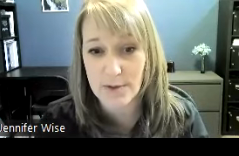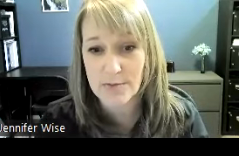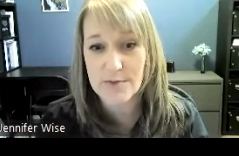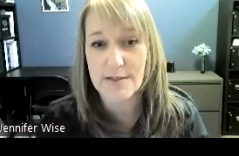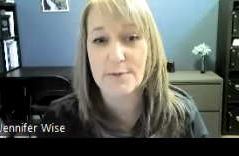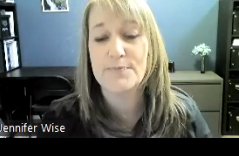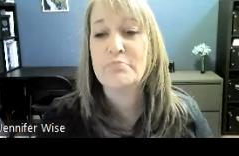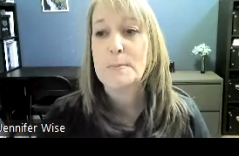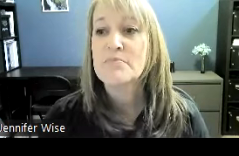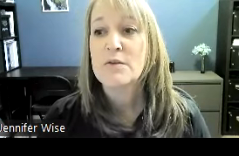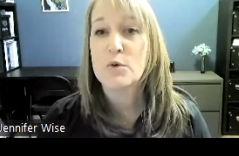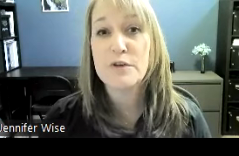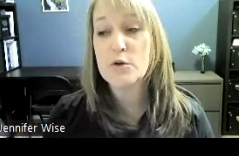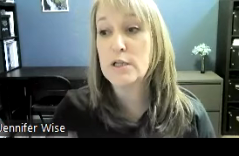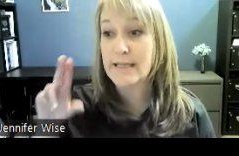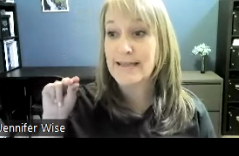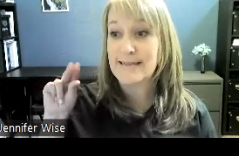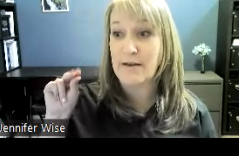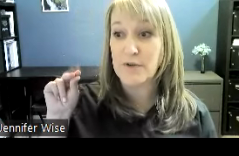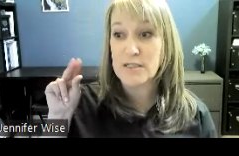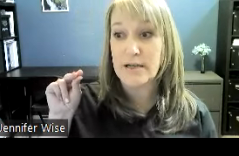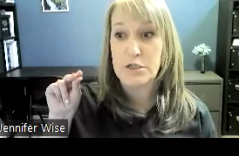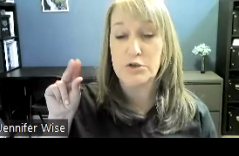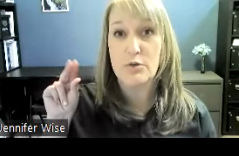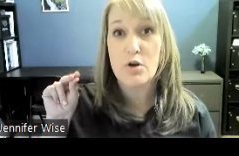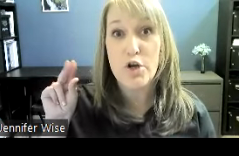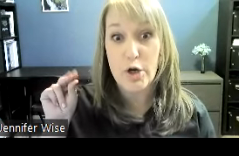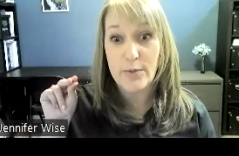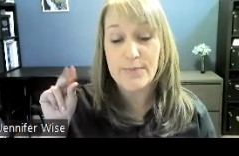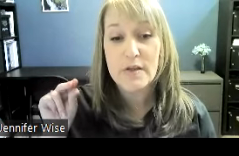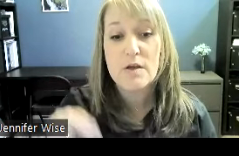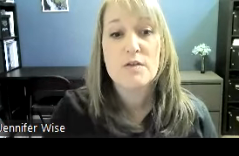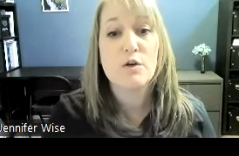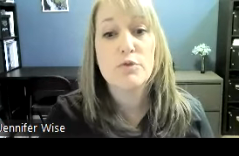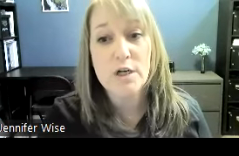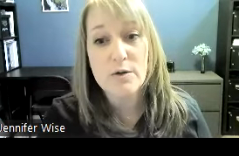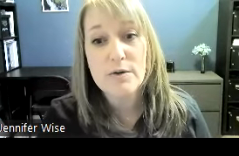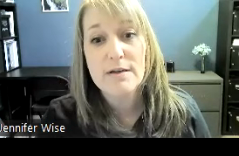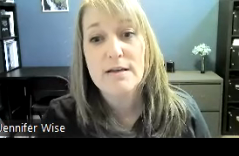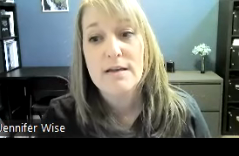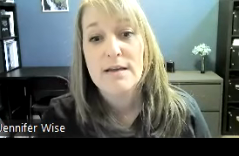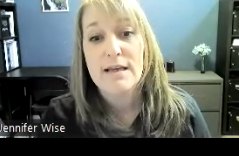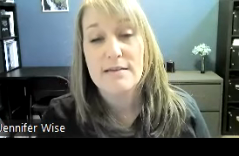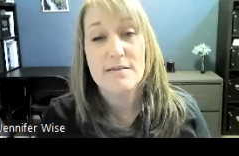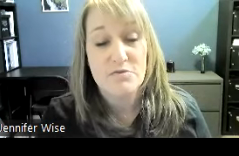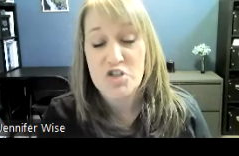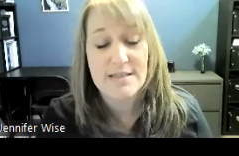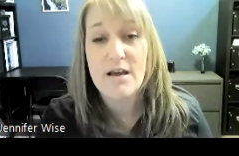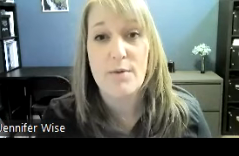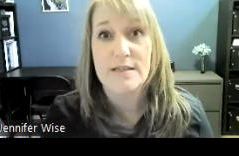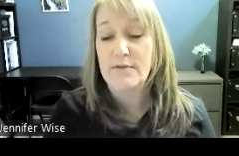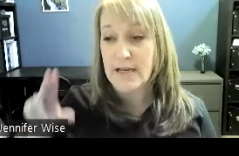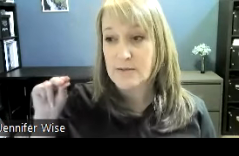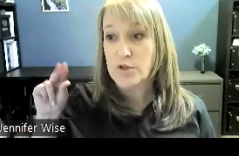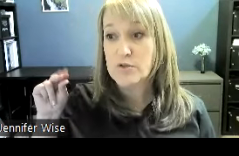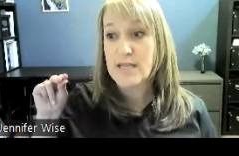means zero. So we're first going to look at that first sign I showed you, no. So no is just